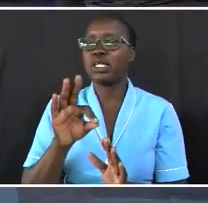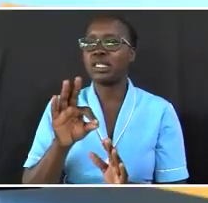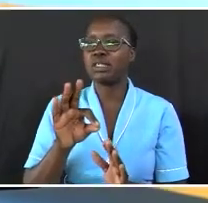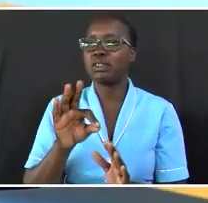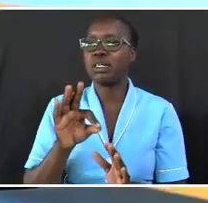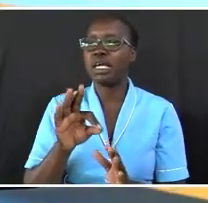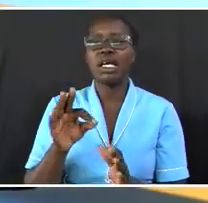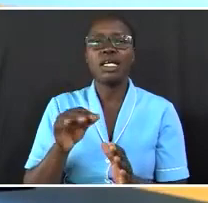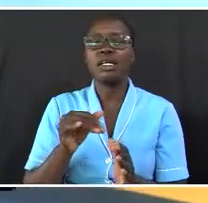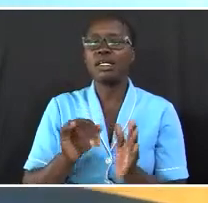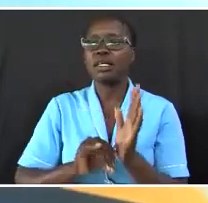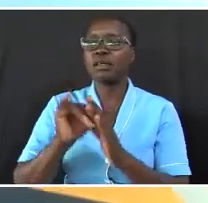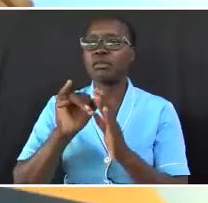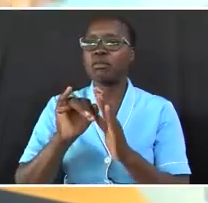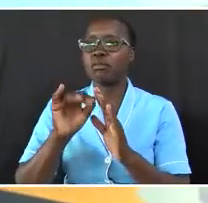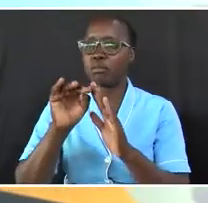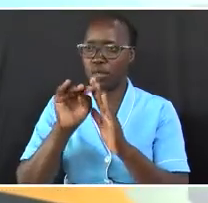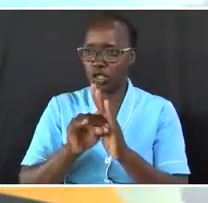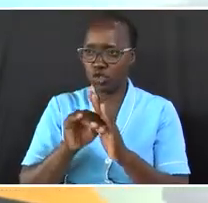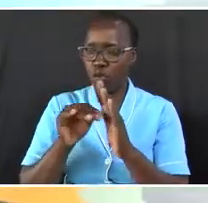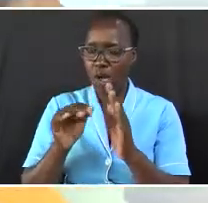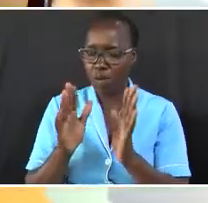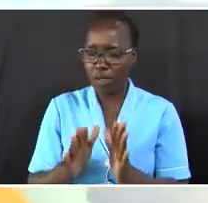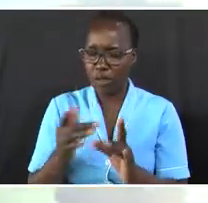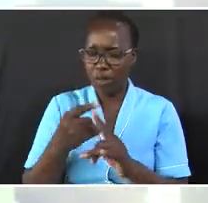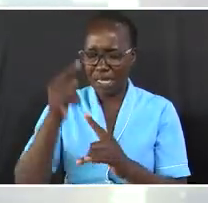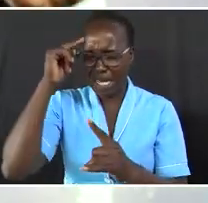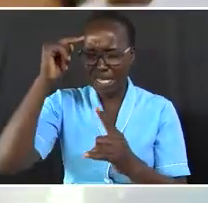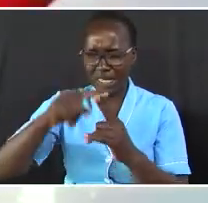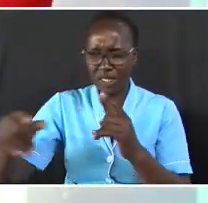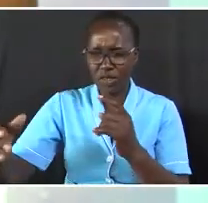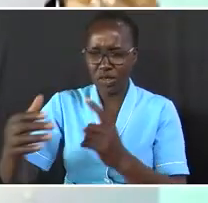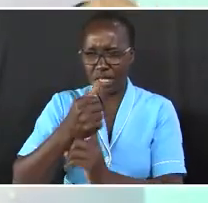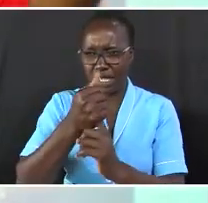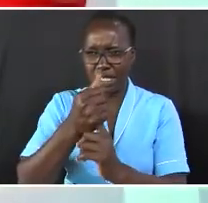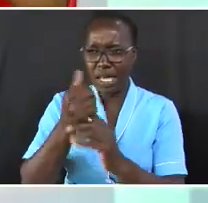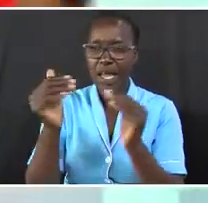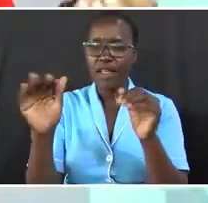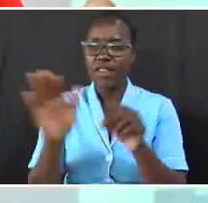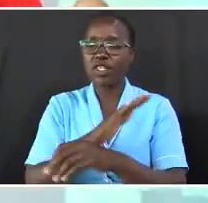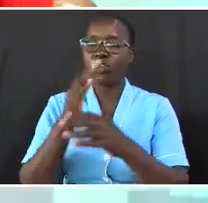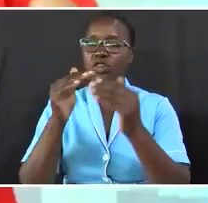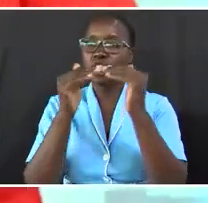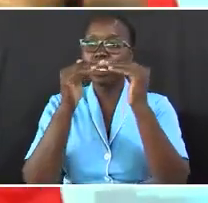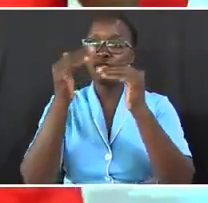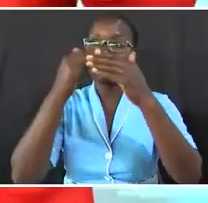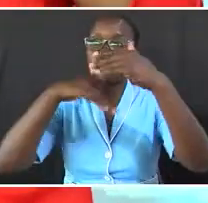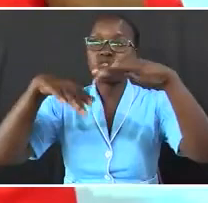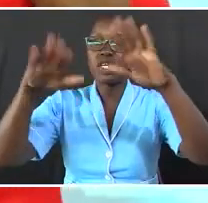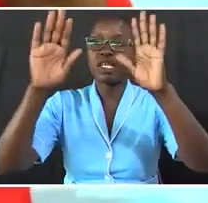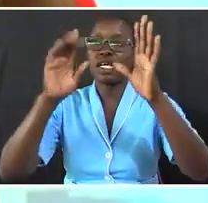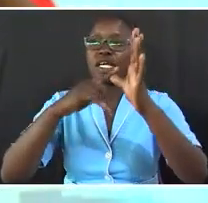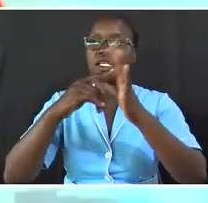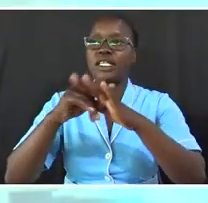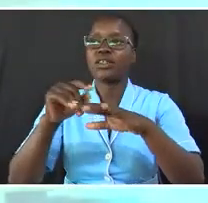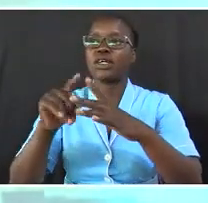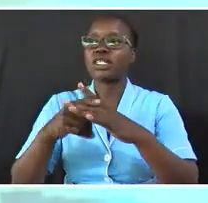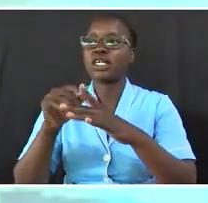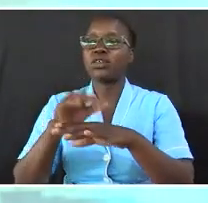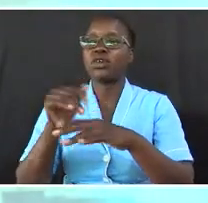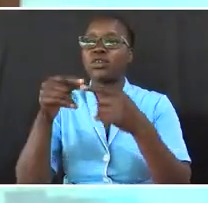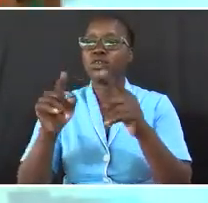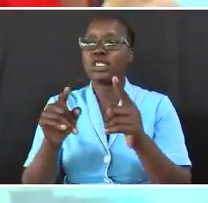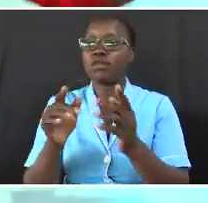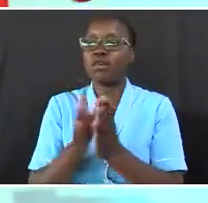them. But until you attain the total level of surrender, then you can begin to call yourself